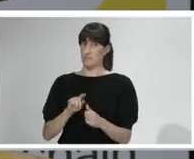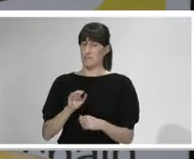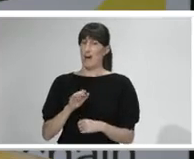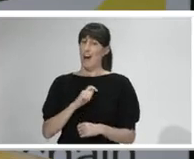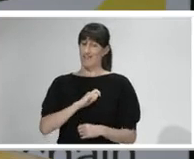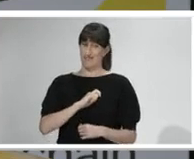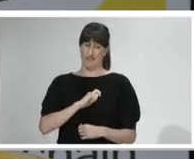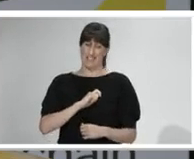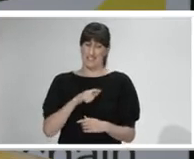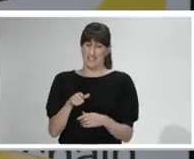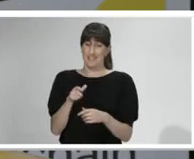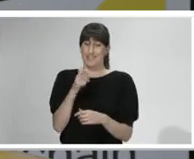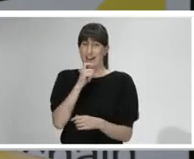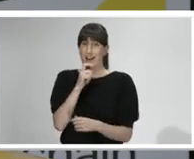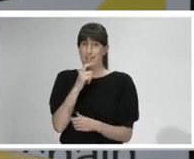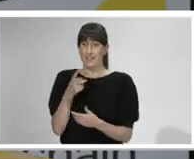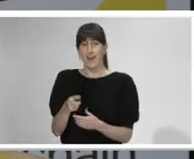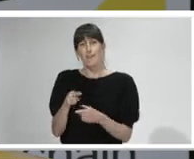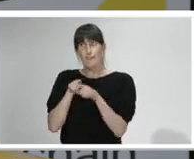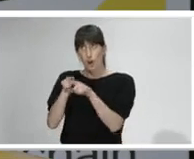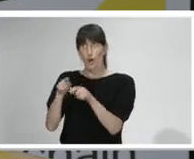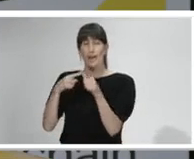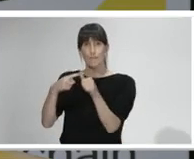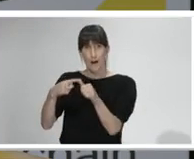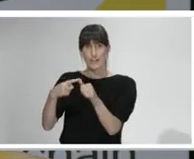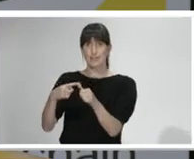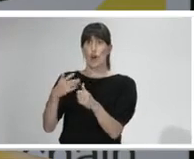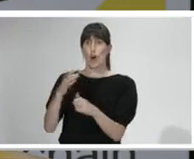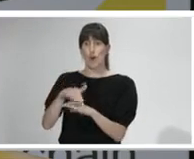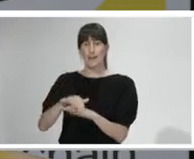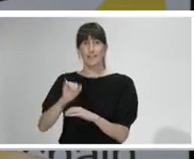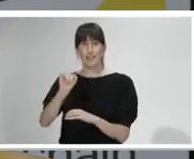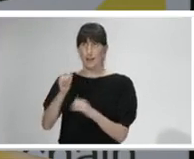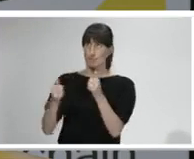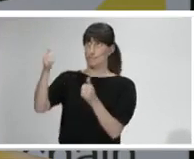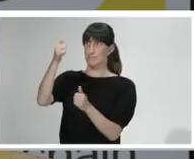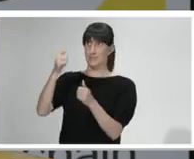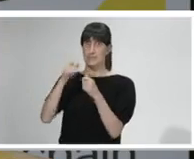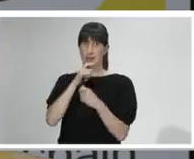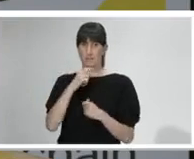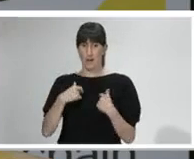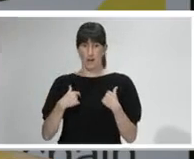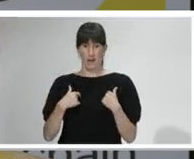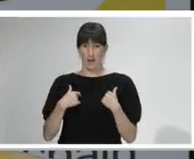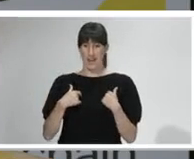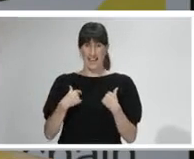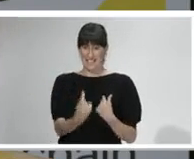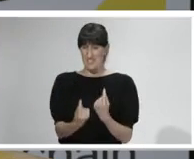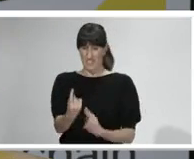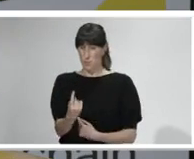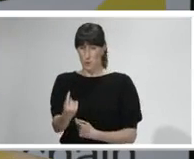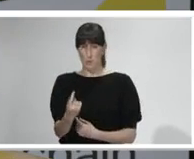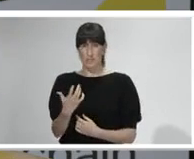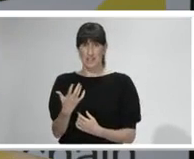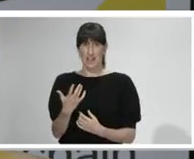get from their infectious diseases specialists and their infection prevention control teams. And it's not my job to second guess those individual interactions